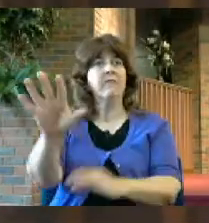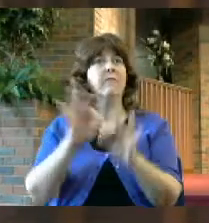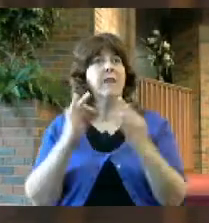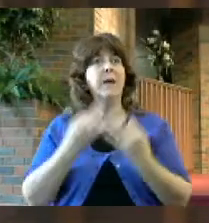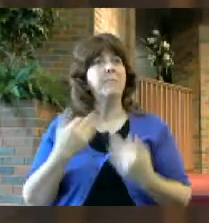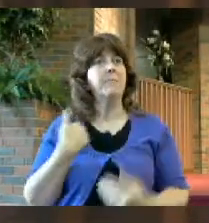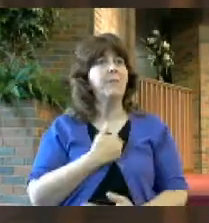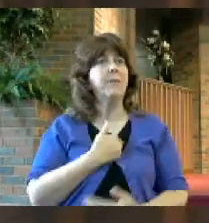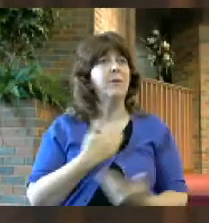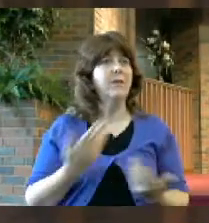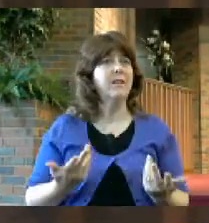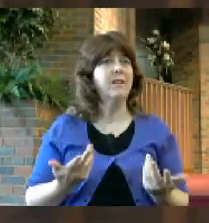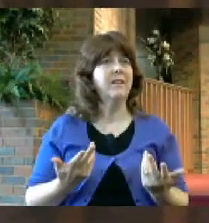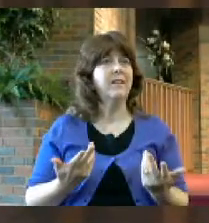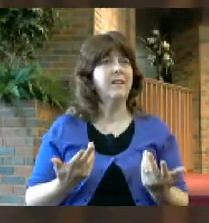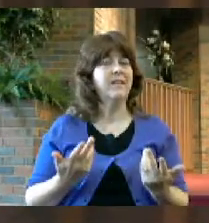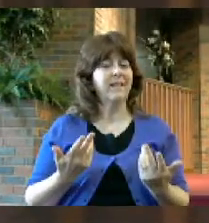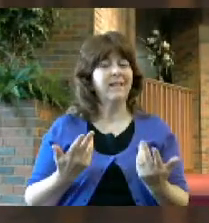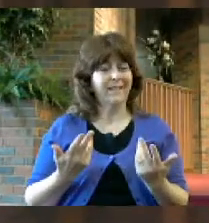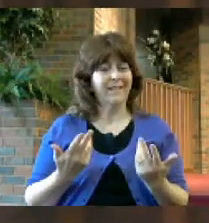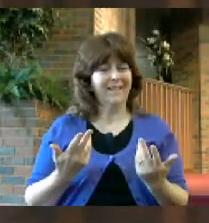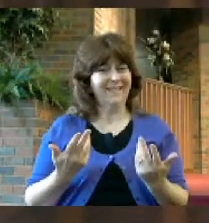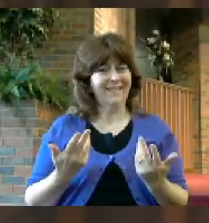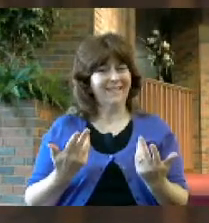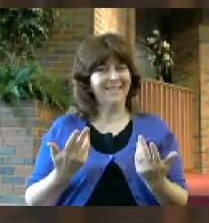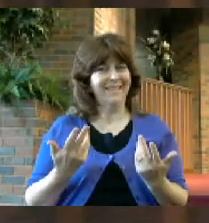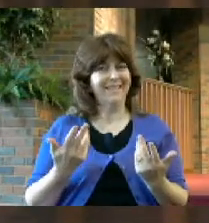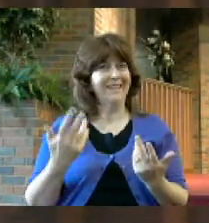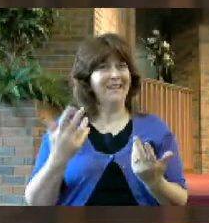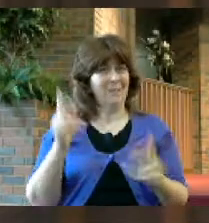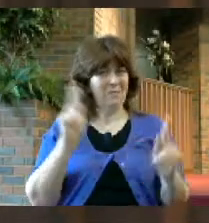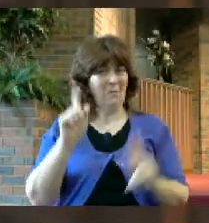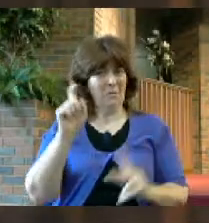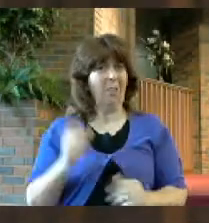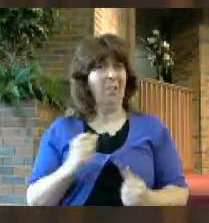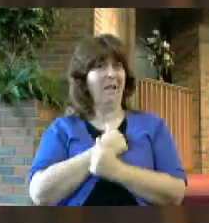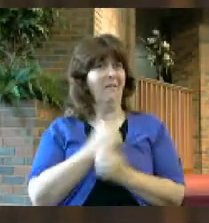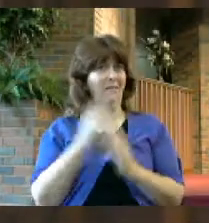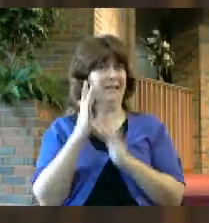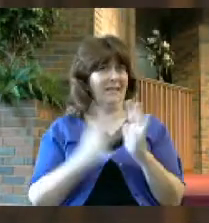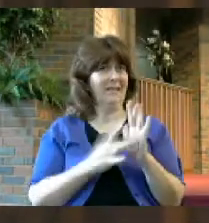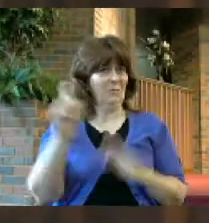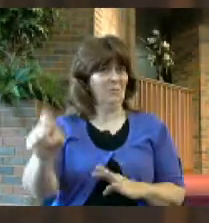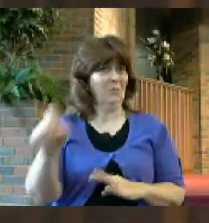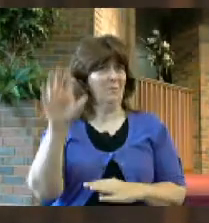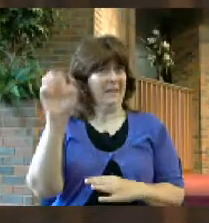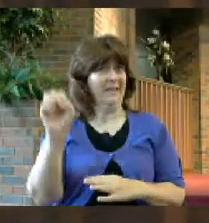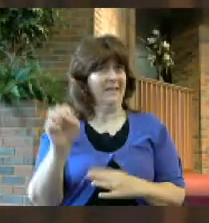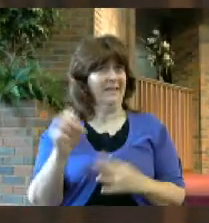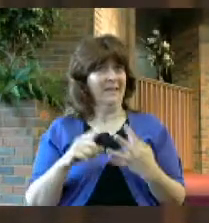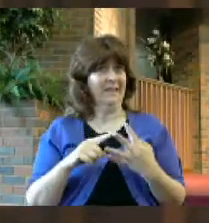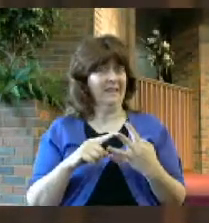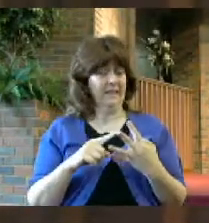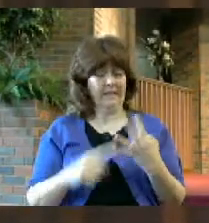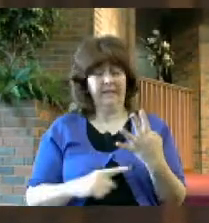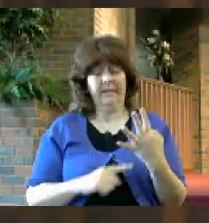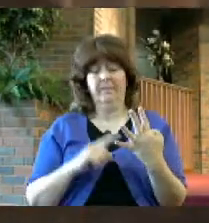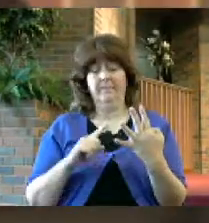Surely this would have been a person that people would have loved. The fourth statement Peter makes is, and God was with